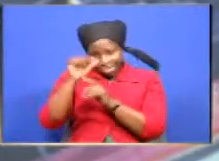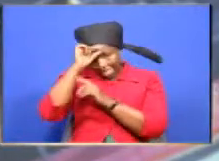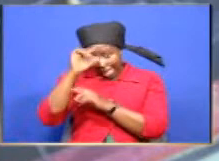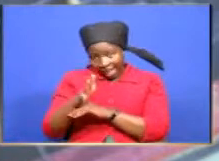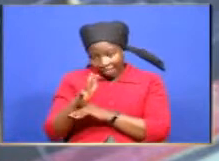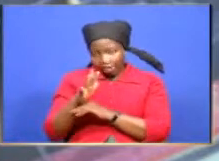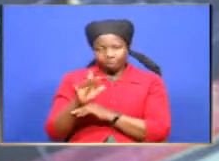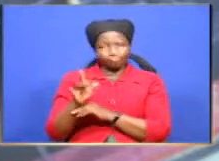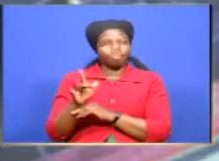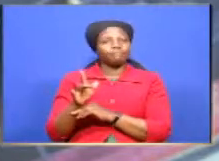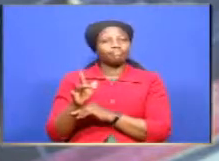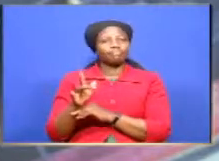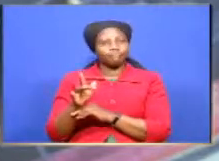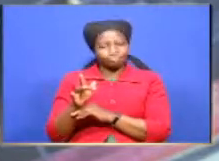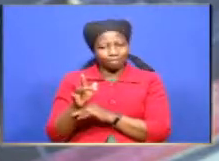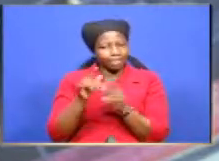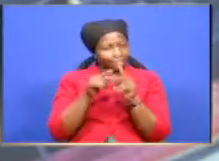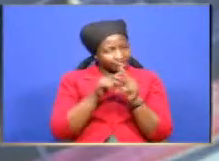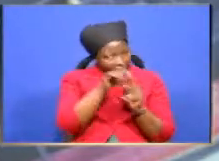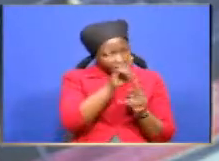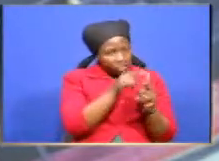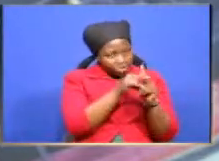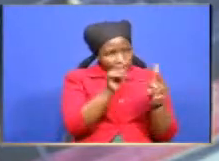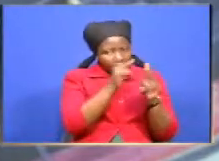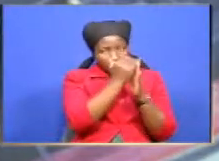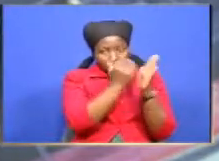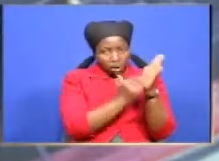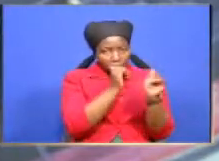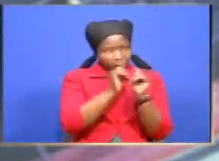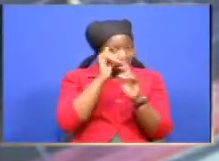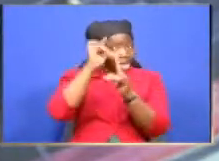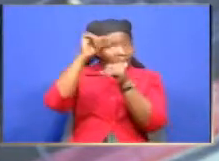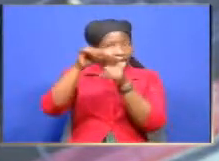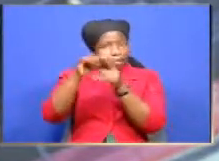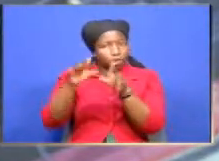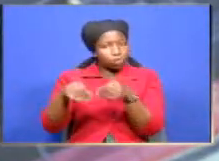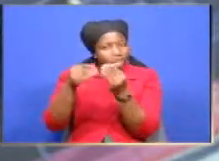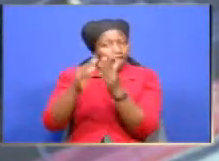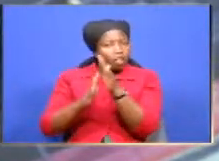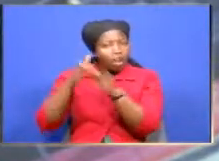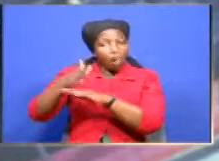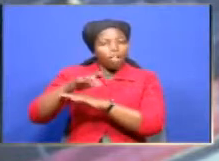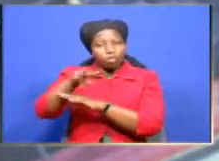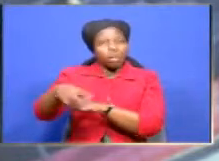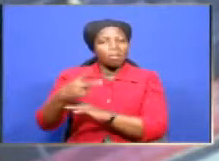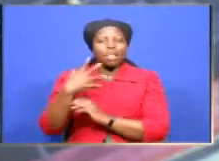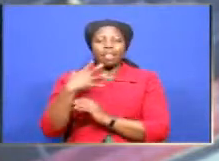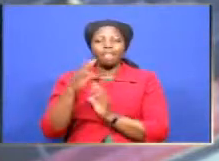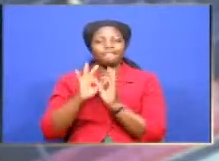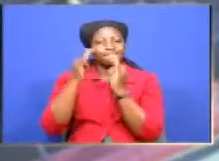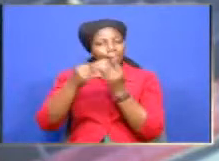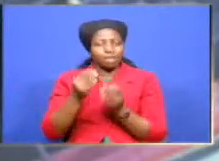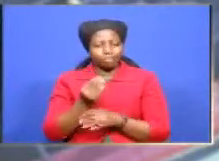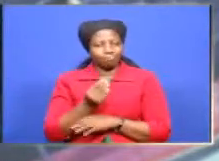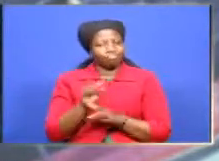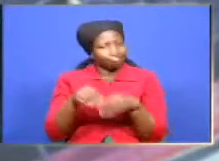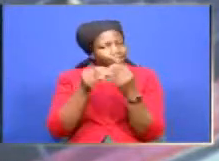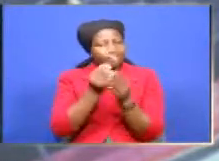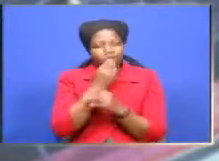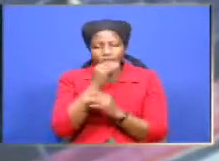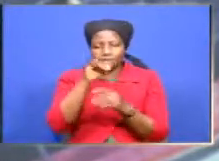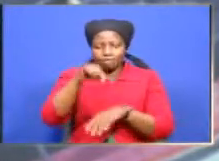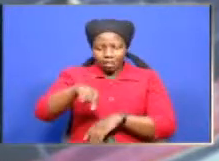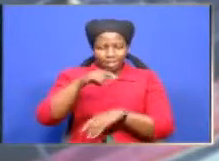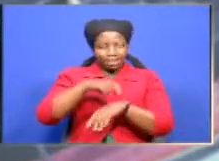was kick-starting a program that seeks to feed over 2,000 families during this particular